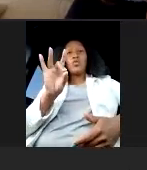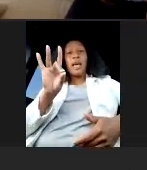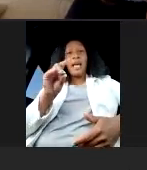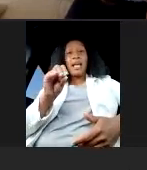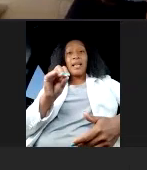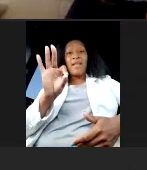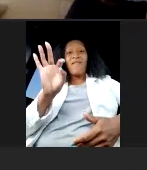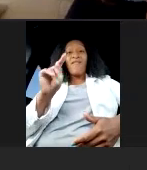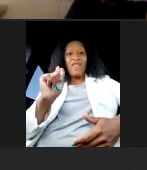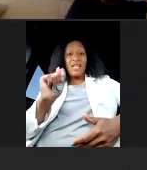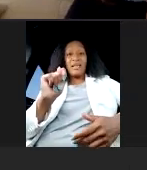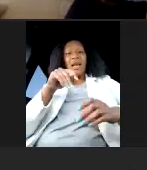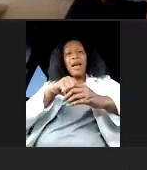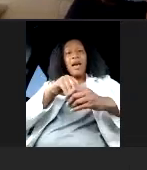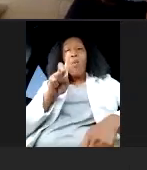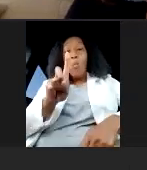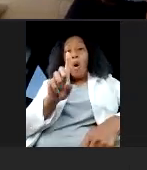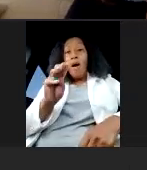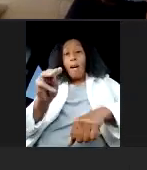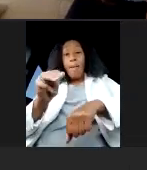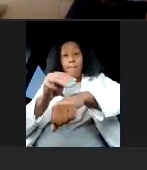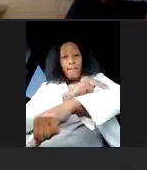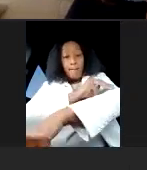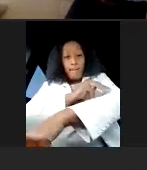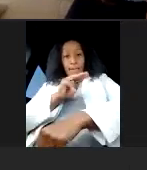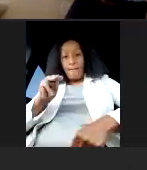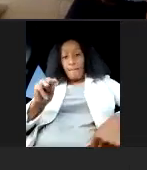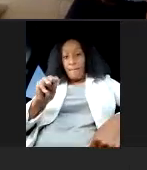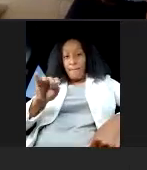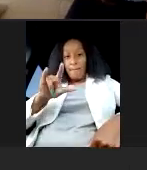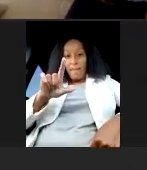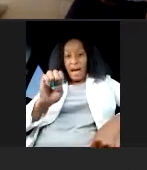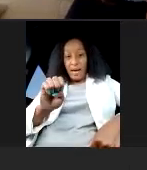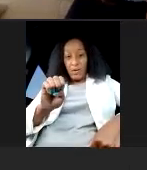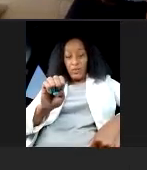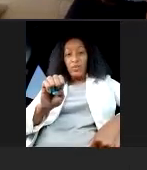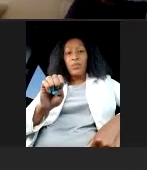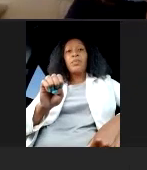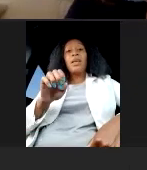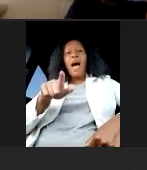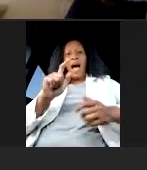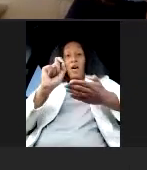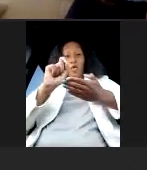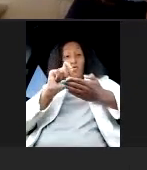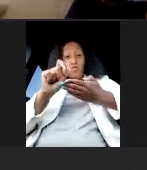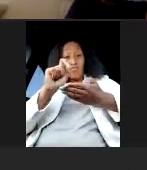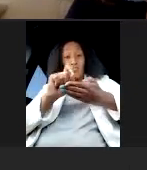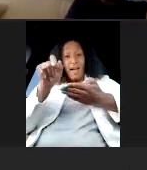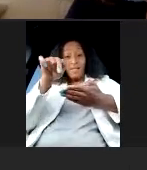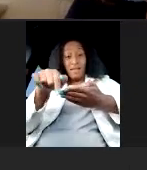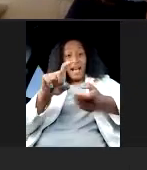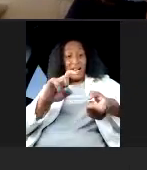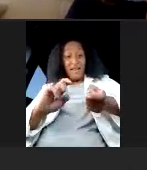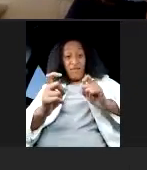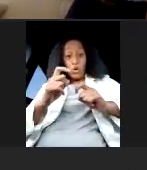So I take that conversion factor and I write it as a fraction. And when I write it as a fraction, I have